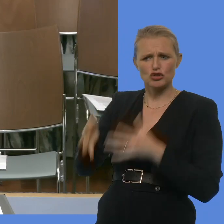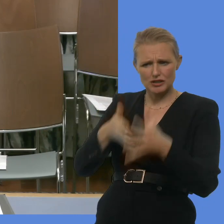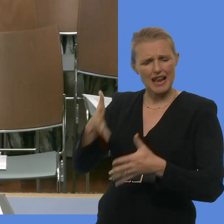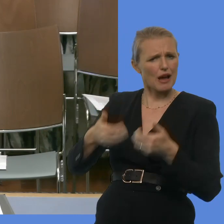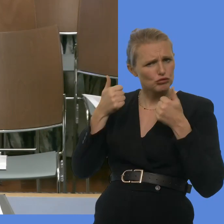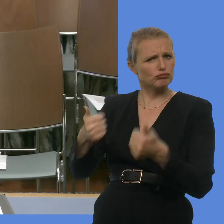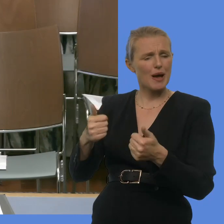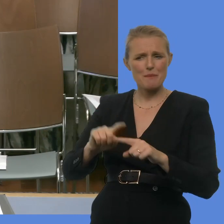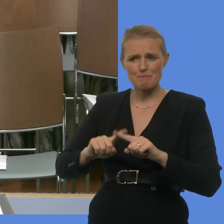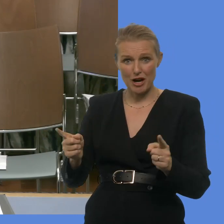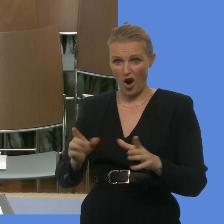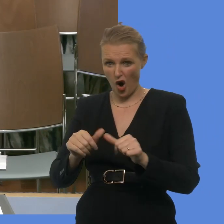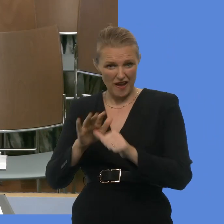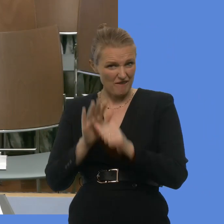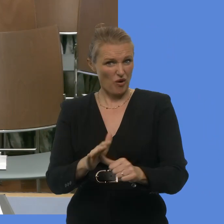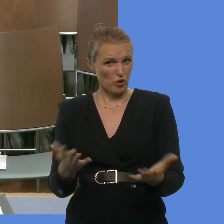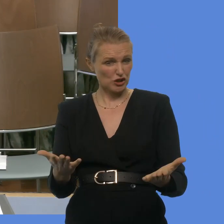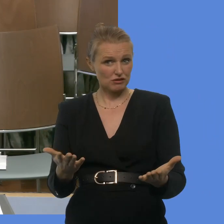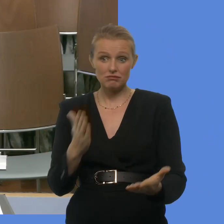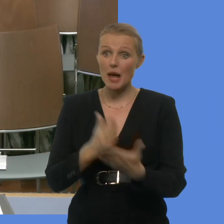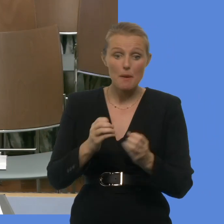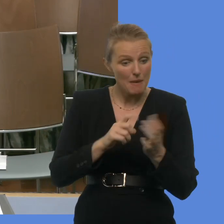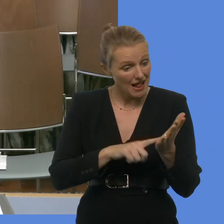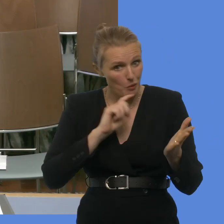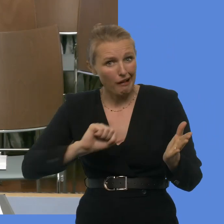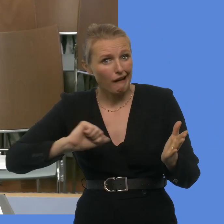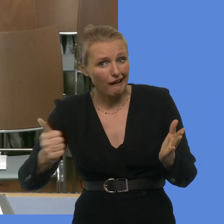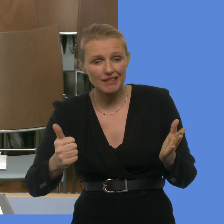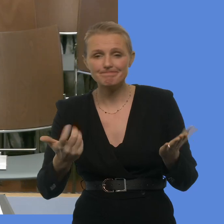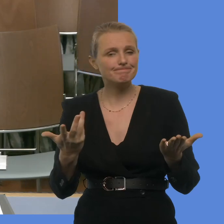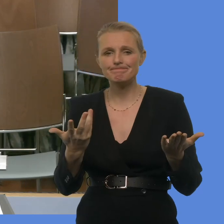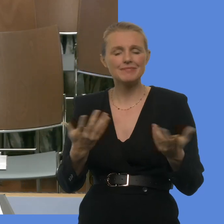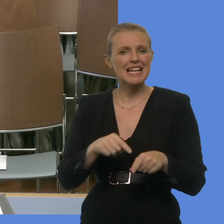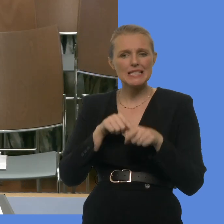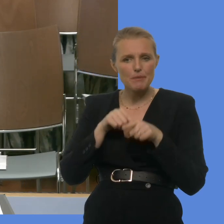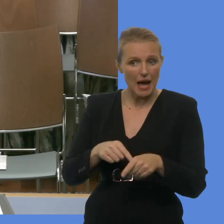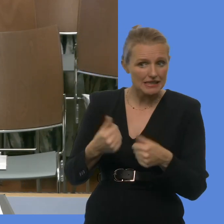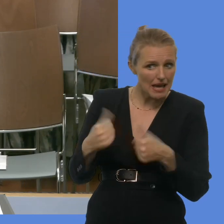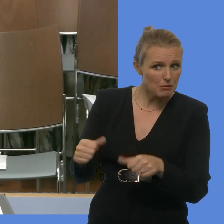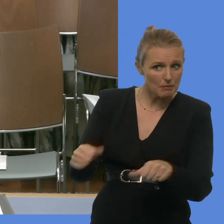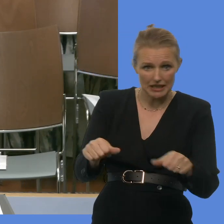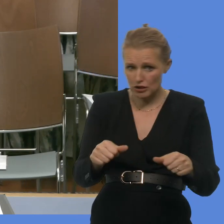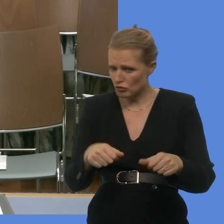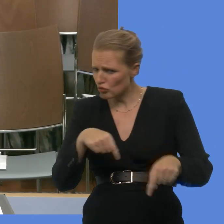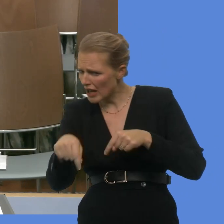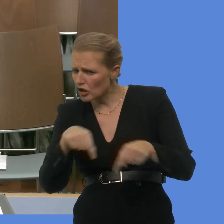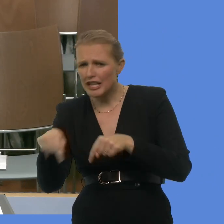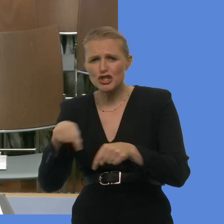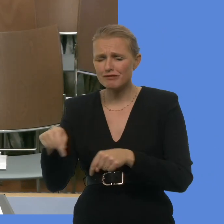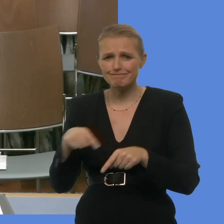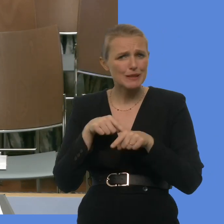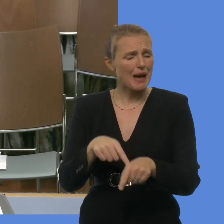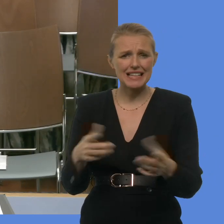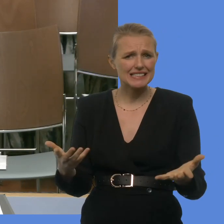about enforceability, and the effectiveness of the bill will depend on its implementation and supporting regulations. So considerations might